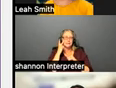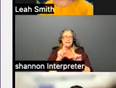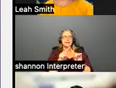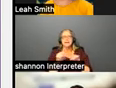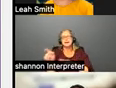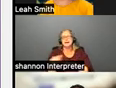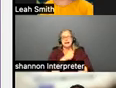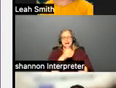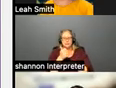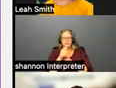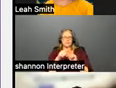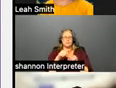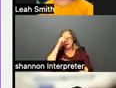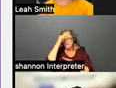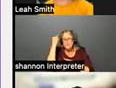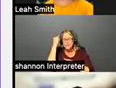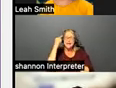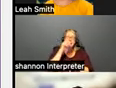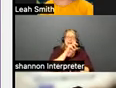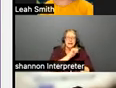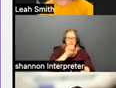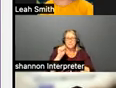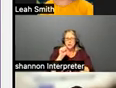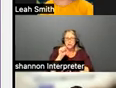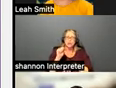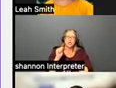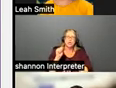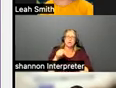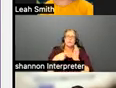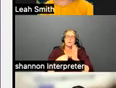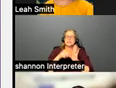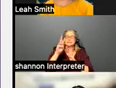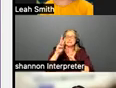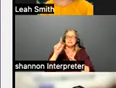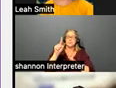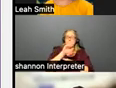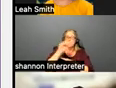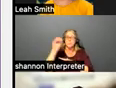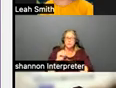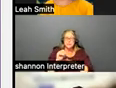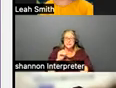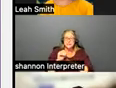base, Black or African American consumers represent 61% of our consumer base.